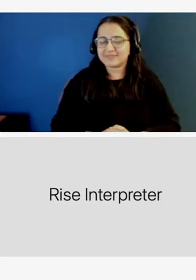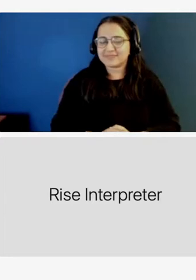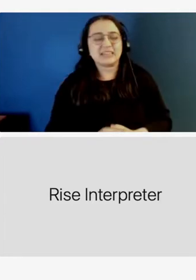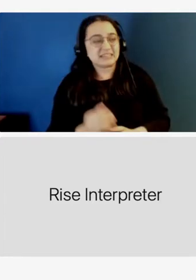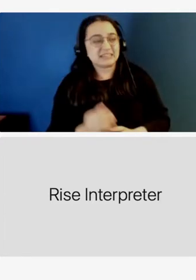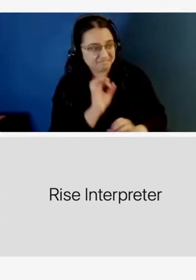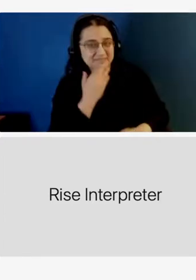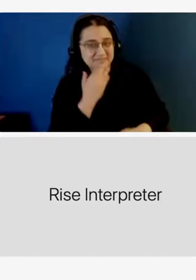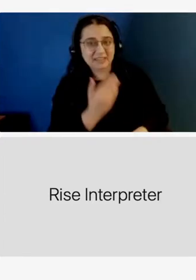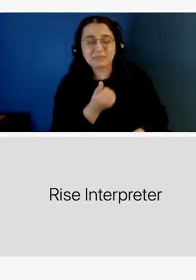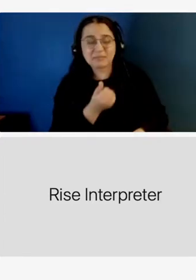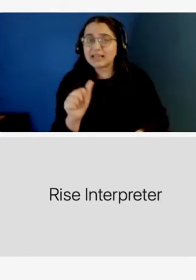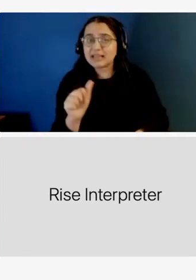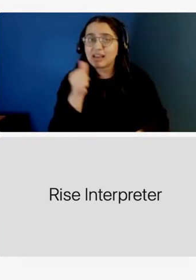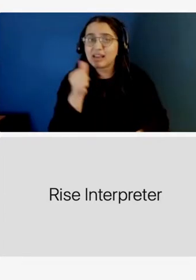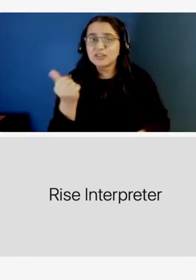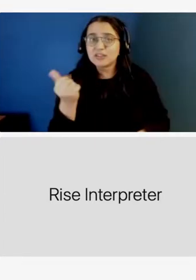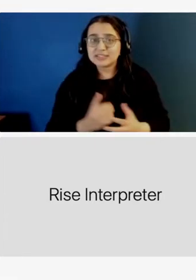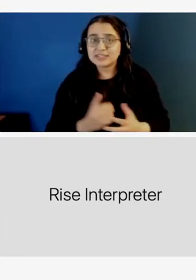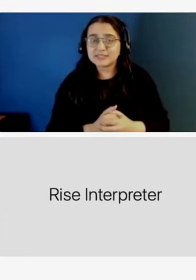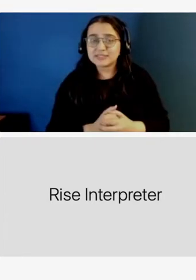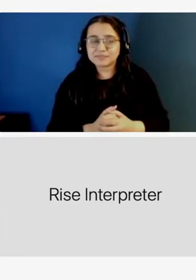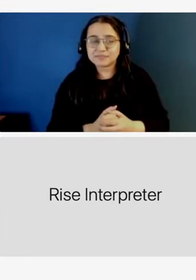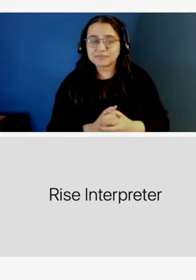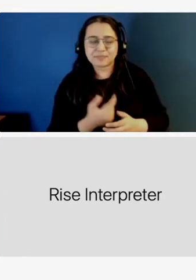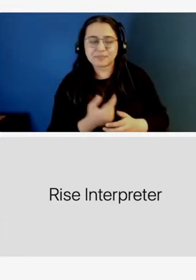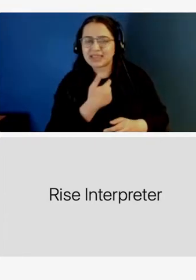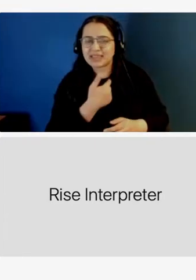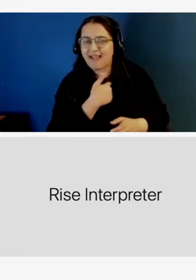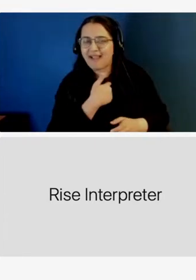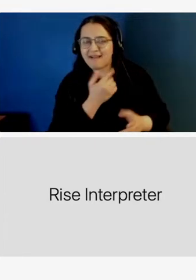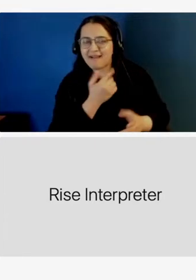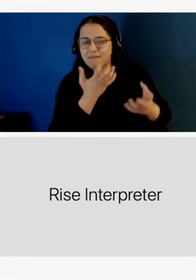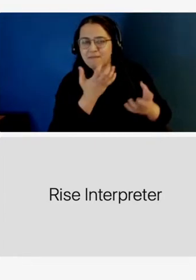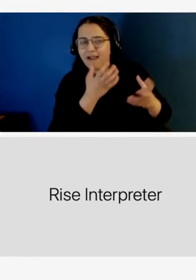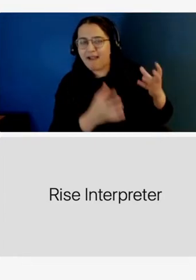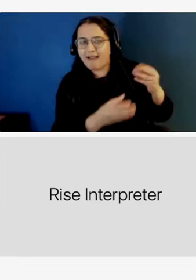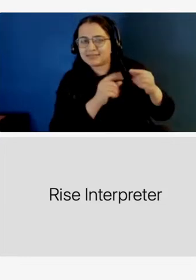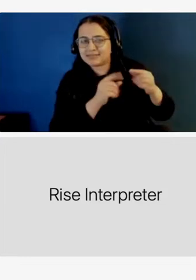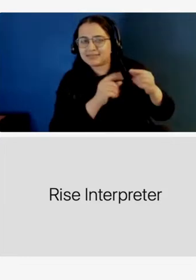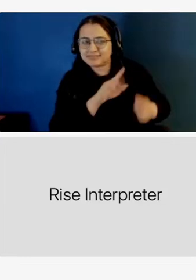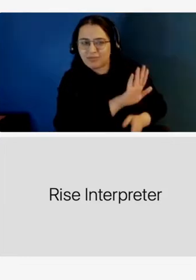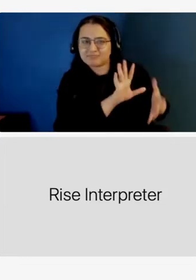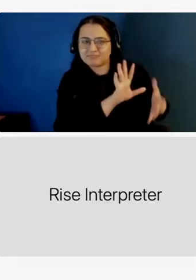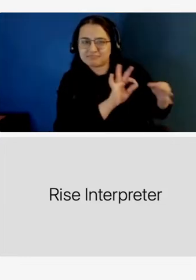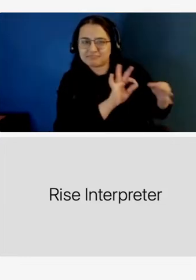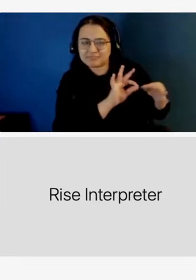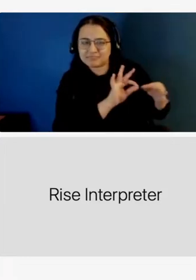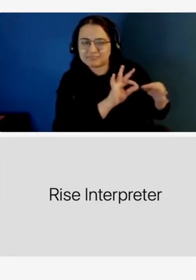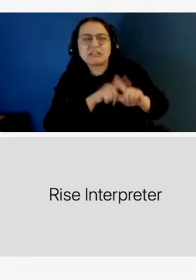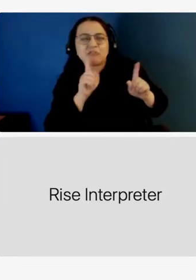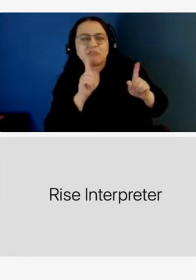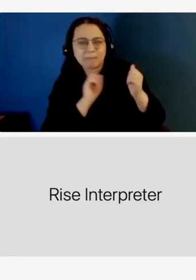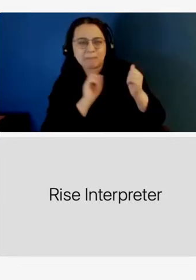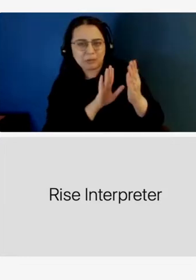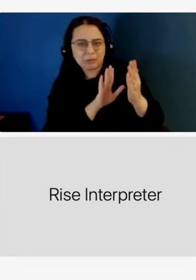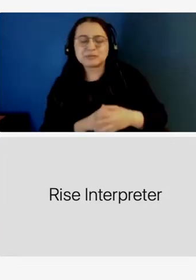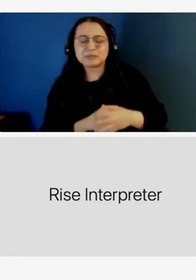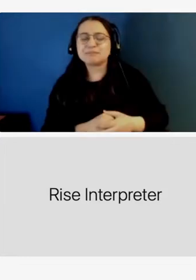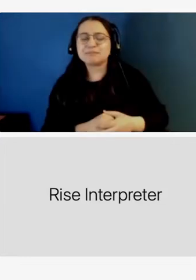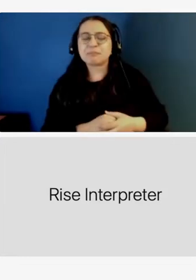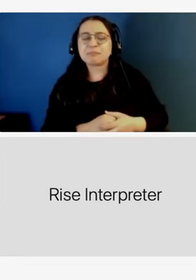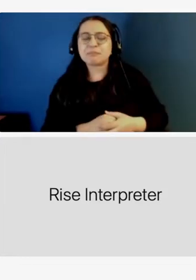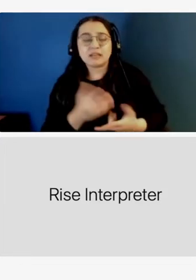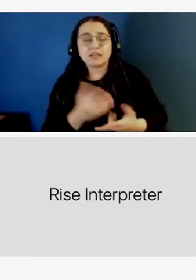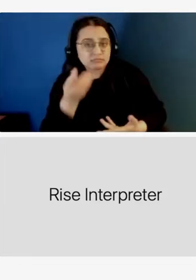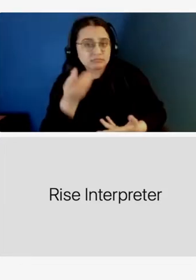I'm going to piggyback on what she just said, a different approach, but also when people go out to the school like